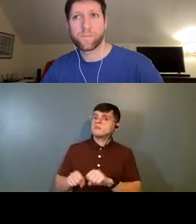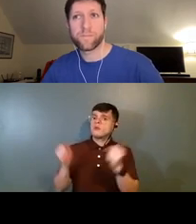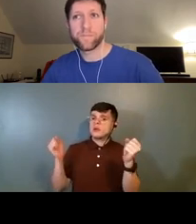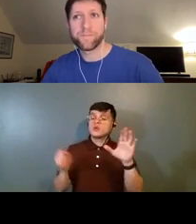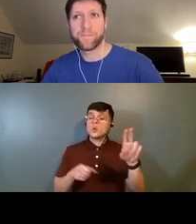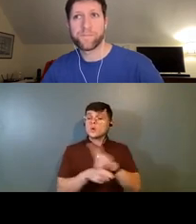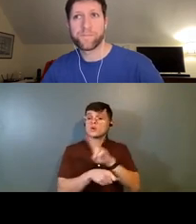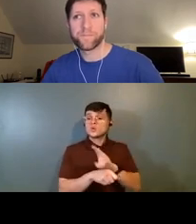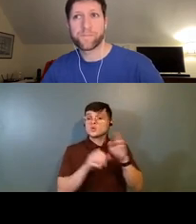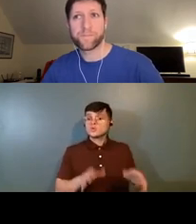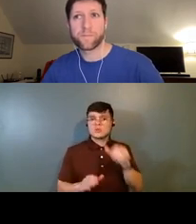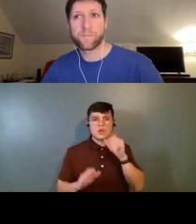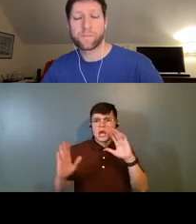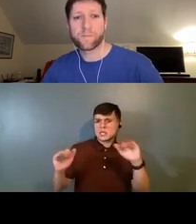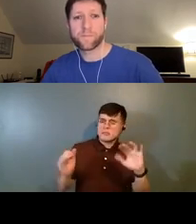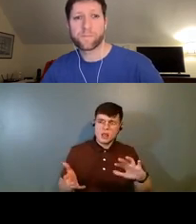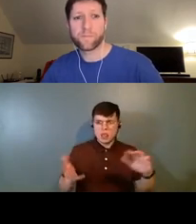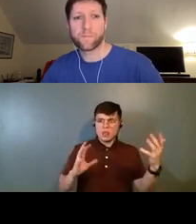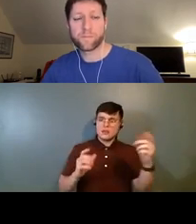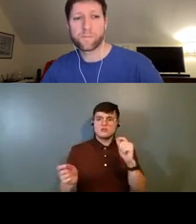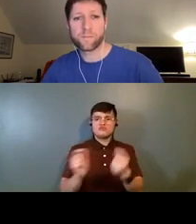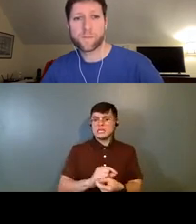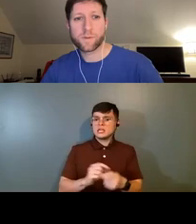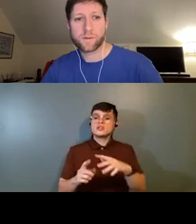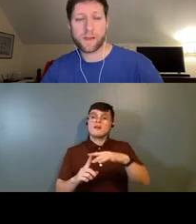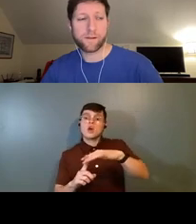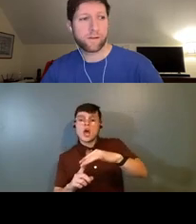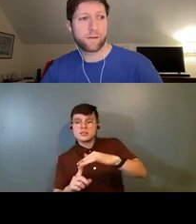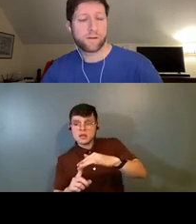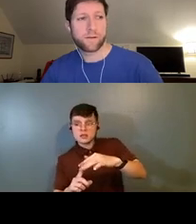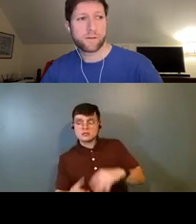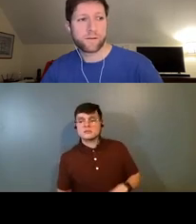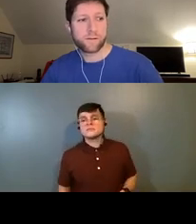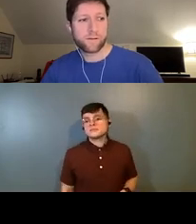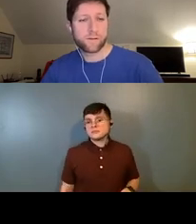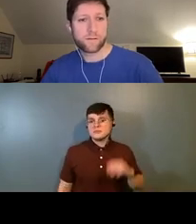an unexpected change of context. Right.